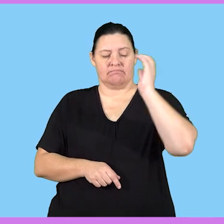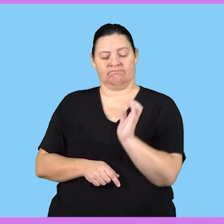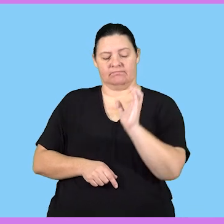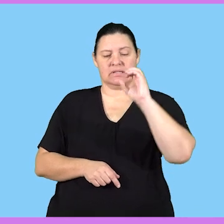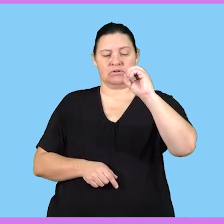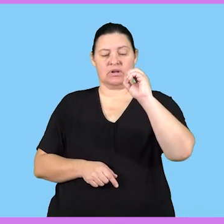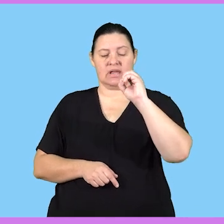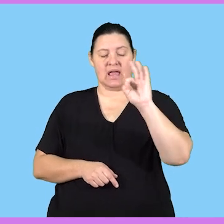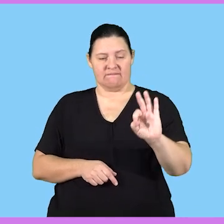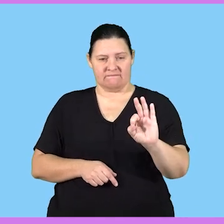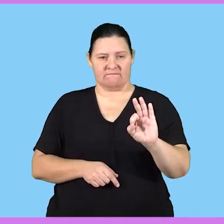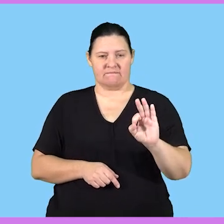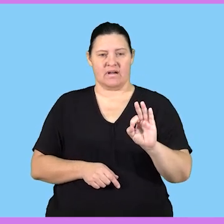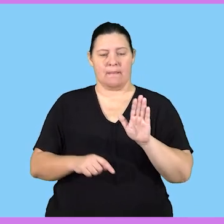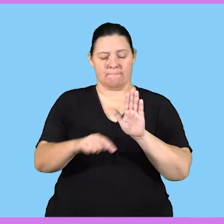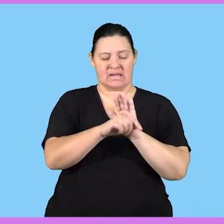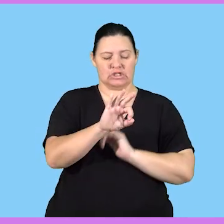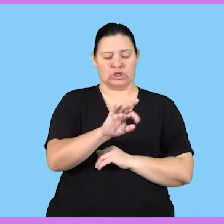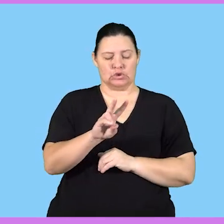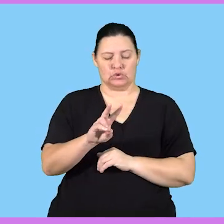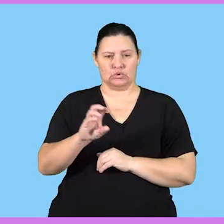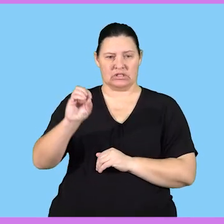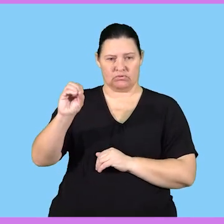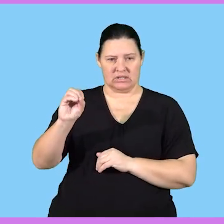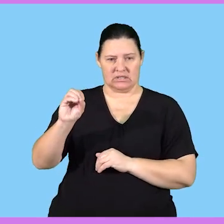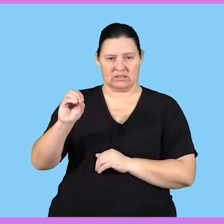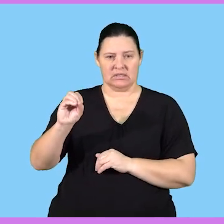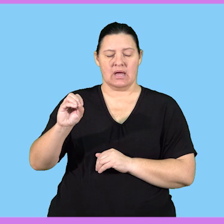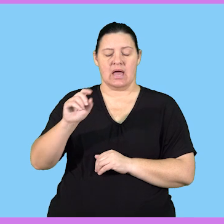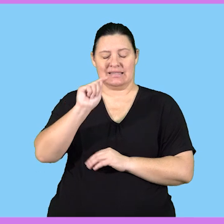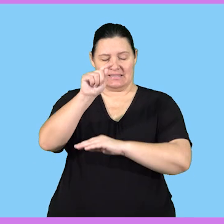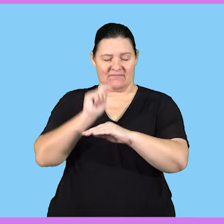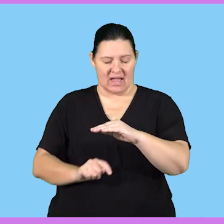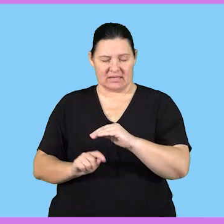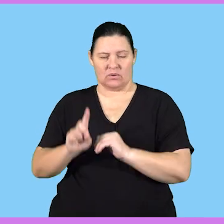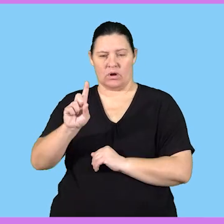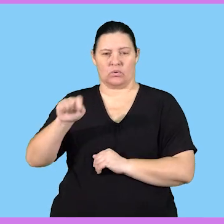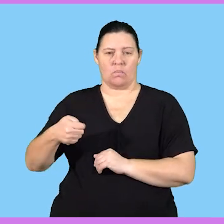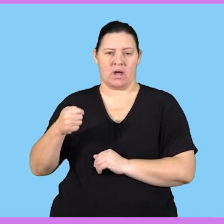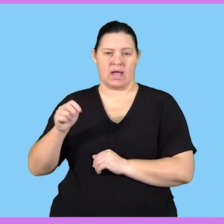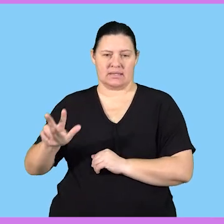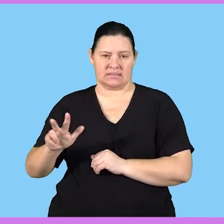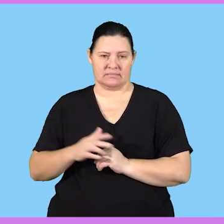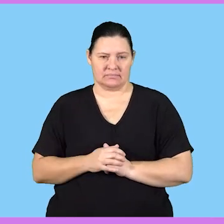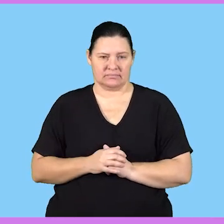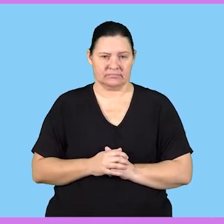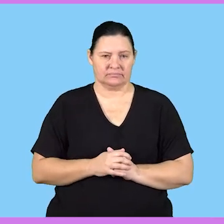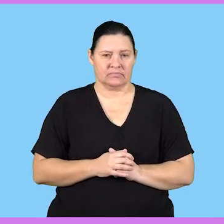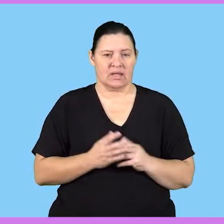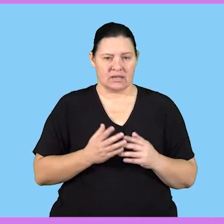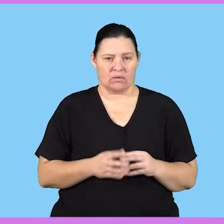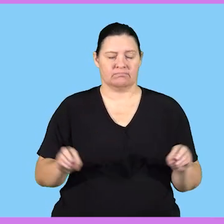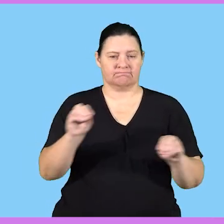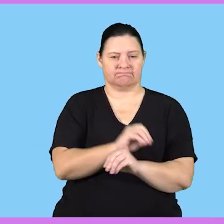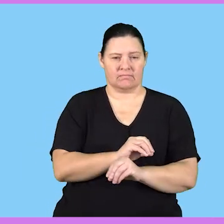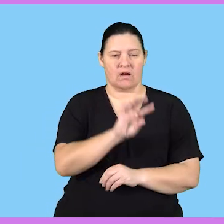degrees Fahrenheit minus 32 degrees in bracket divided by 1,8. So step 1, that's our formula. Step number 2,